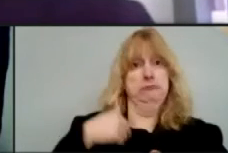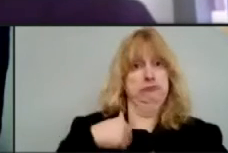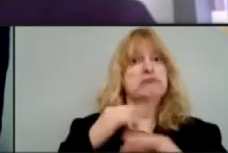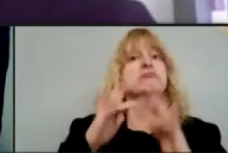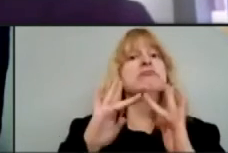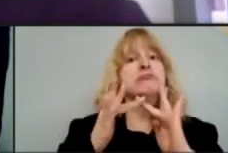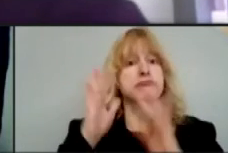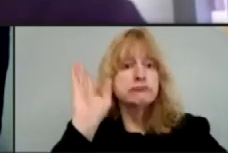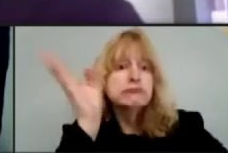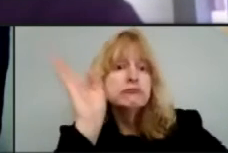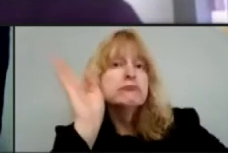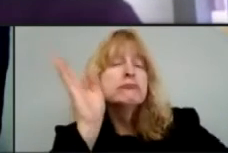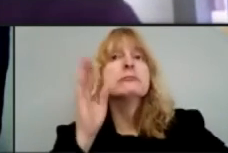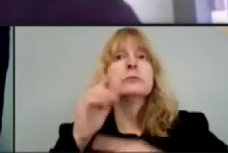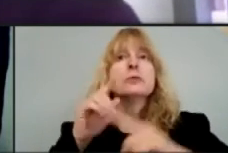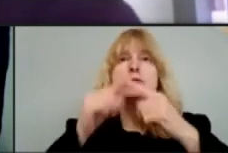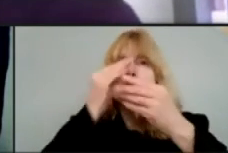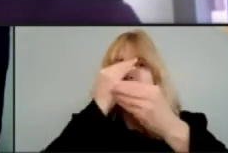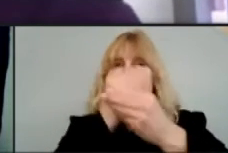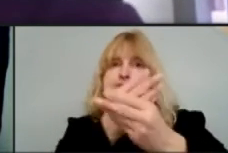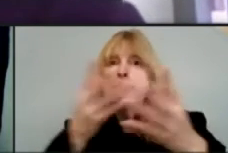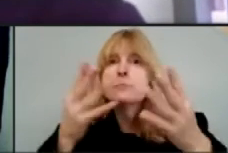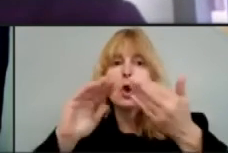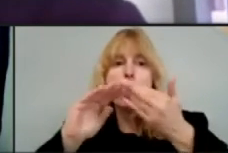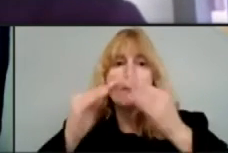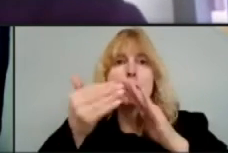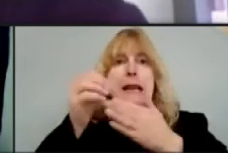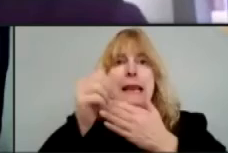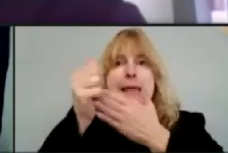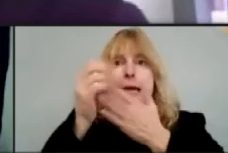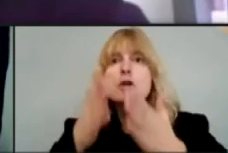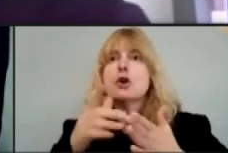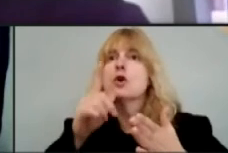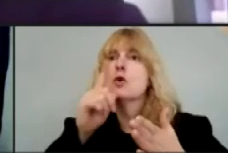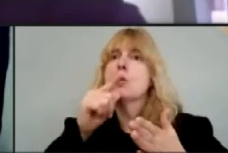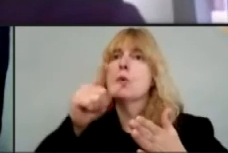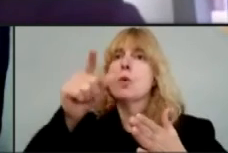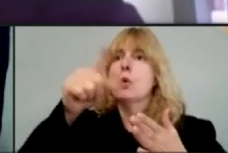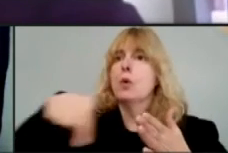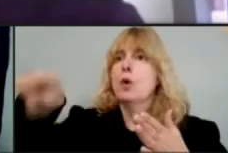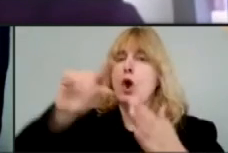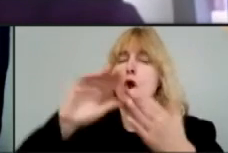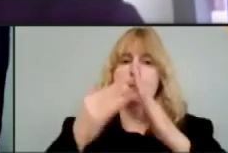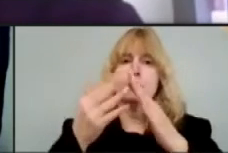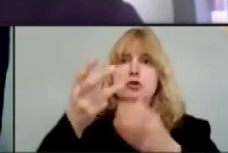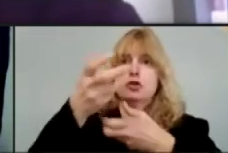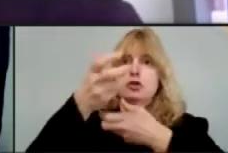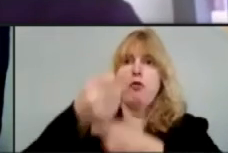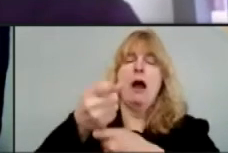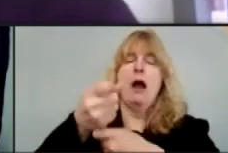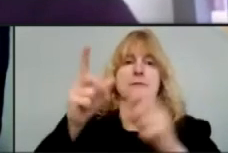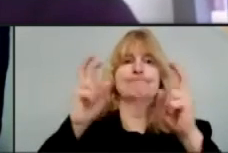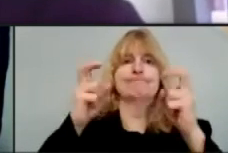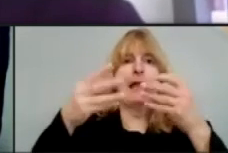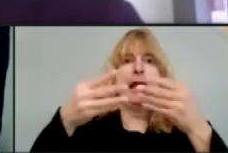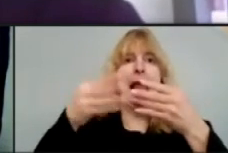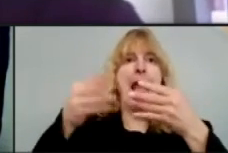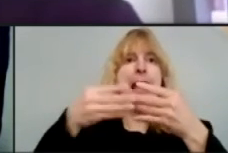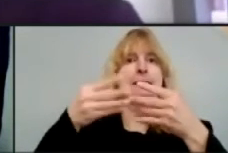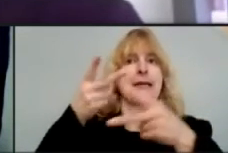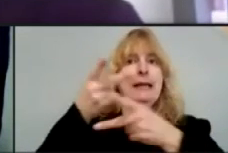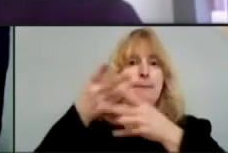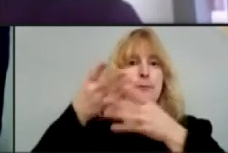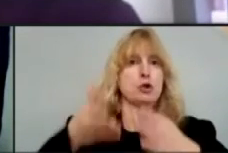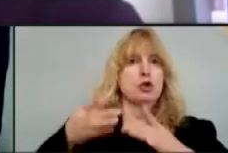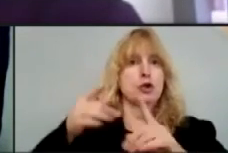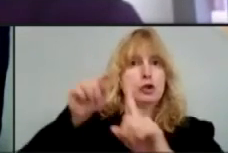leaders, gatekeepers we call them, such that that will be distributed throughout the community. And we can talk about the